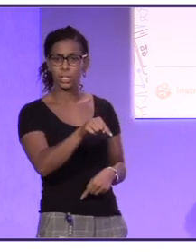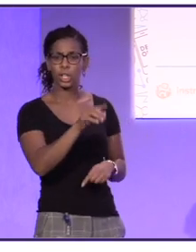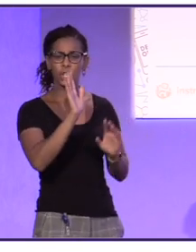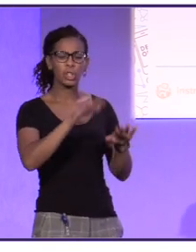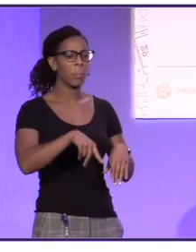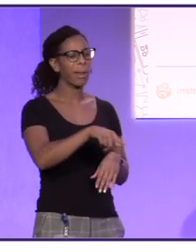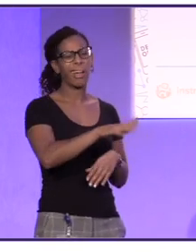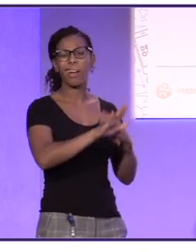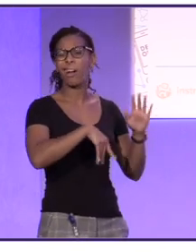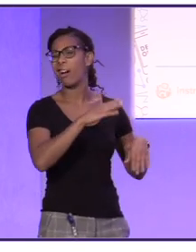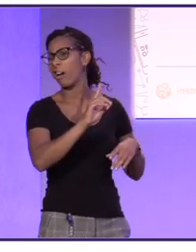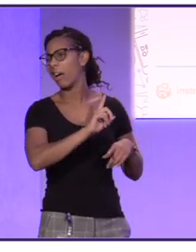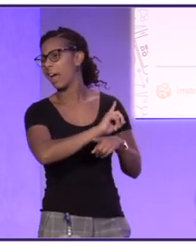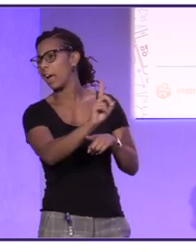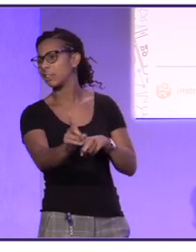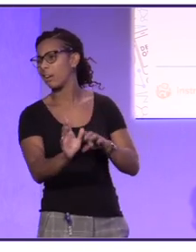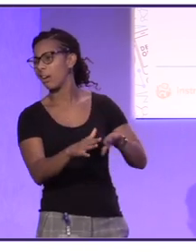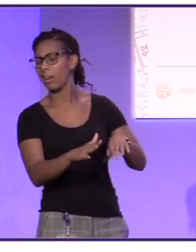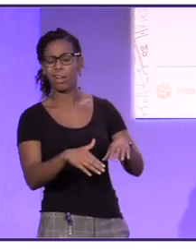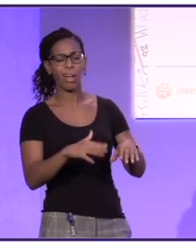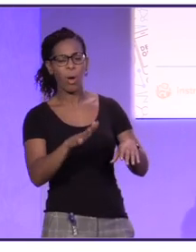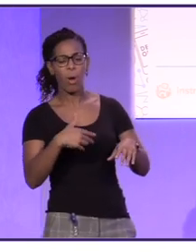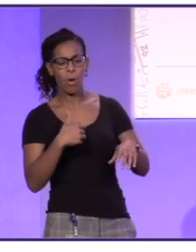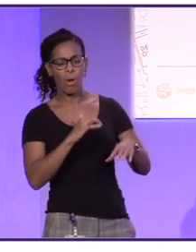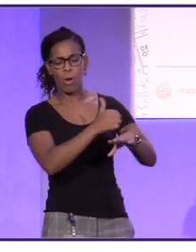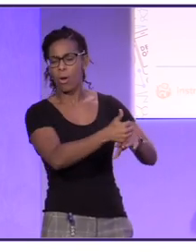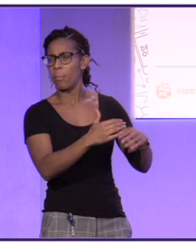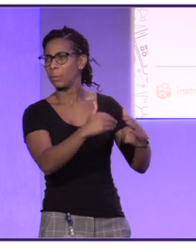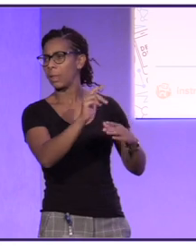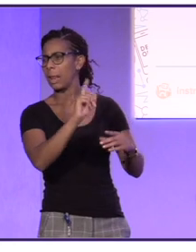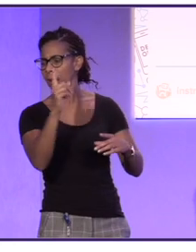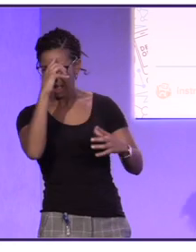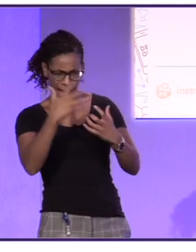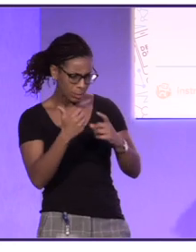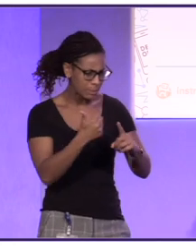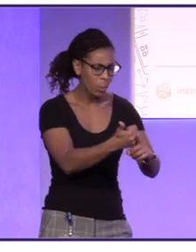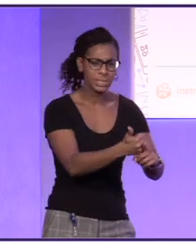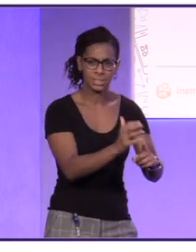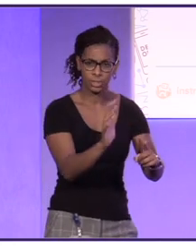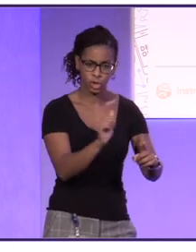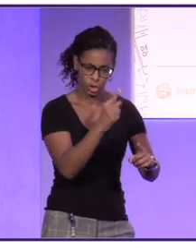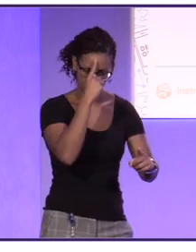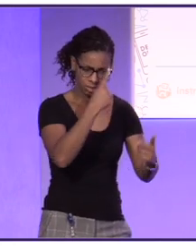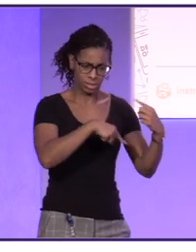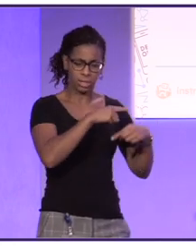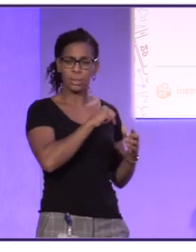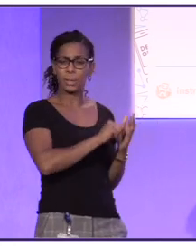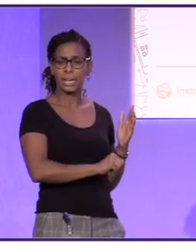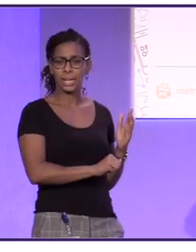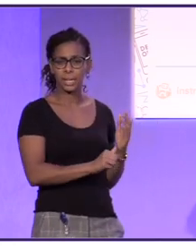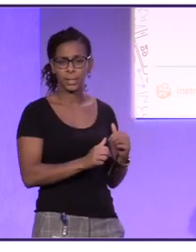later. You don't work out how to support it after you've built it. And